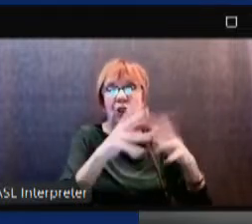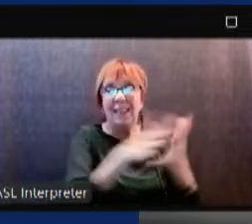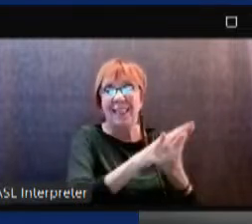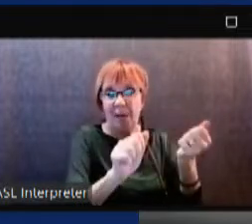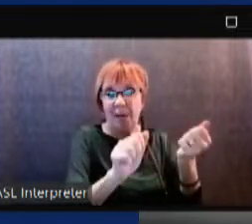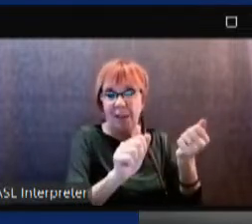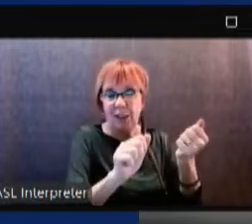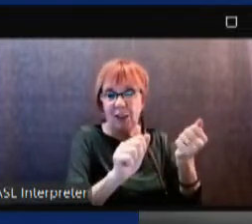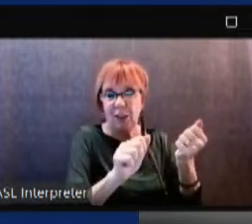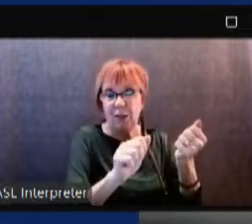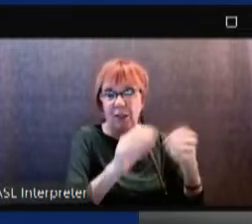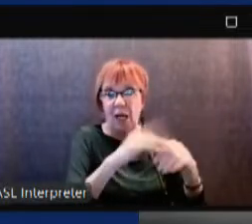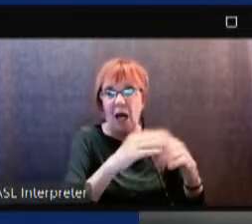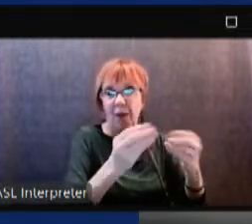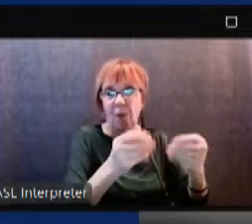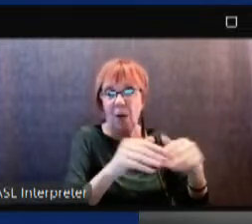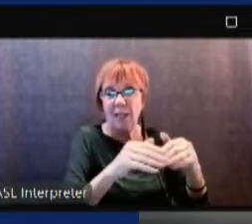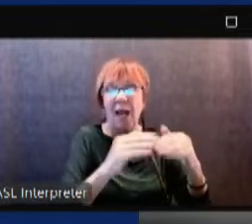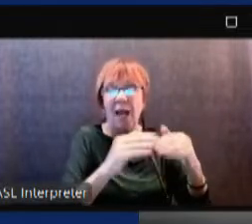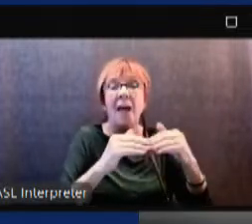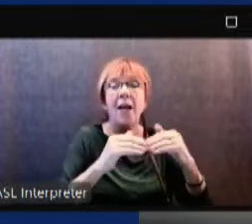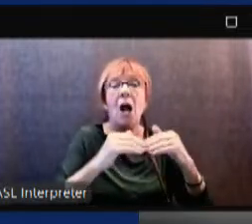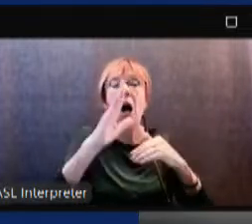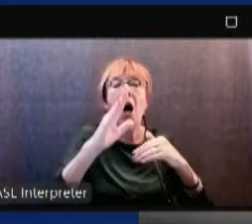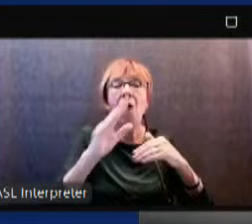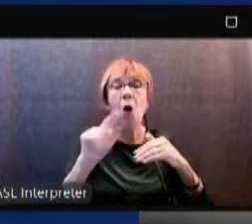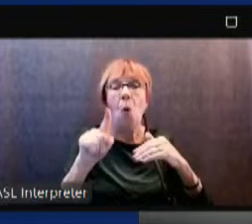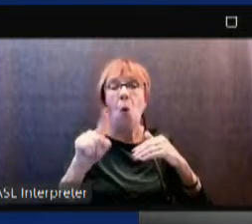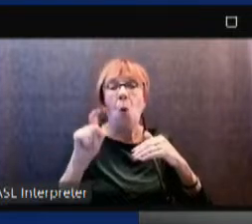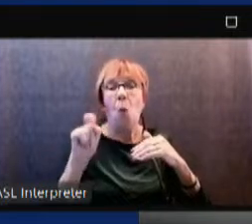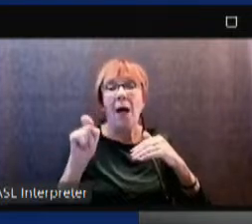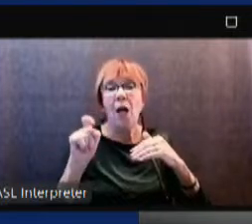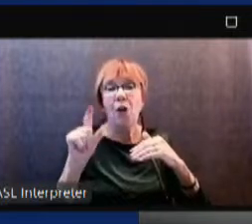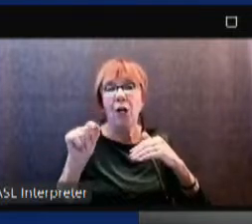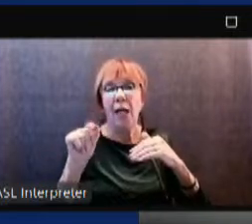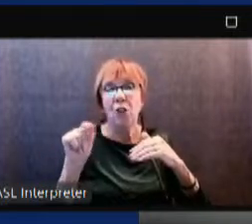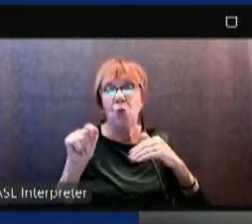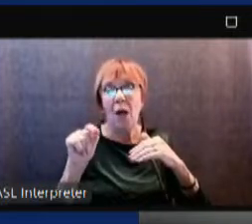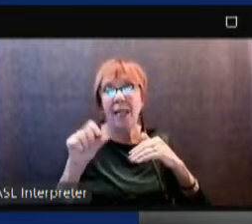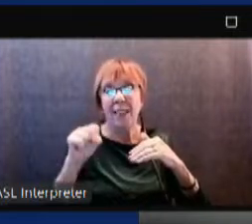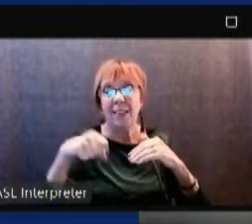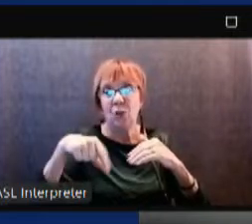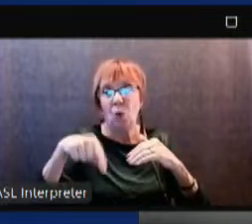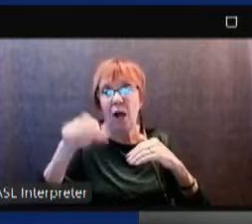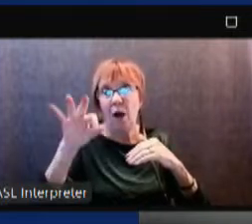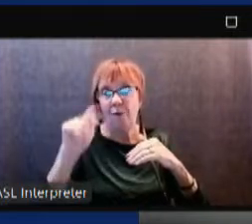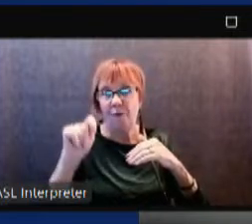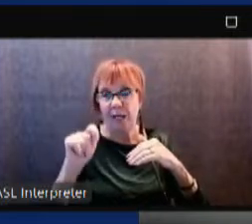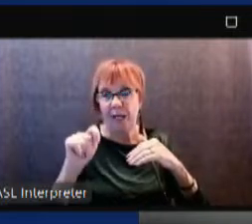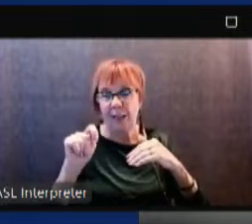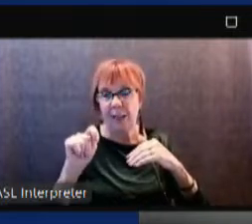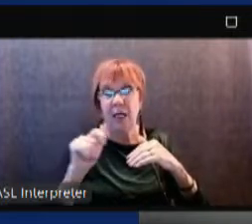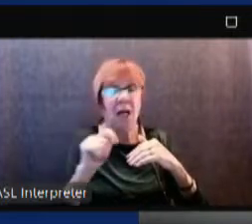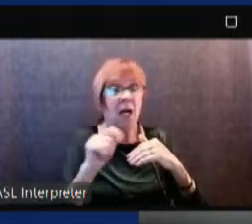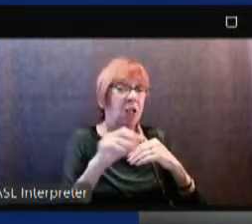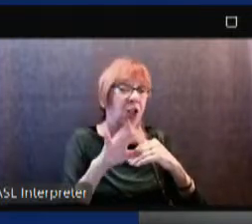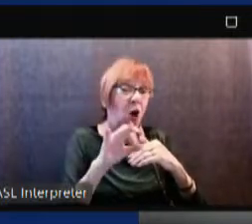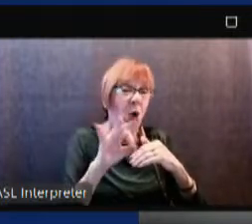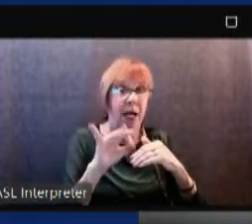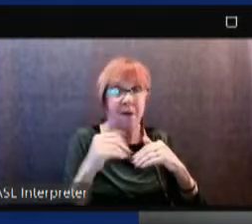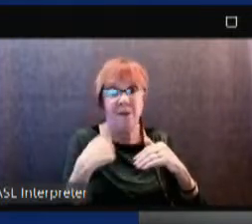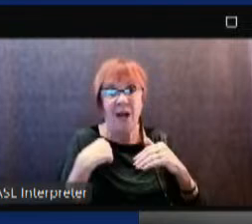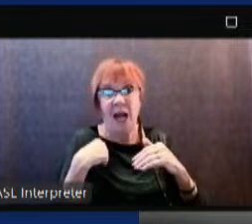property that are in excess of 120 square feet. So if you had debris coming in from an adjacent